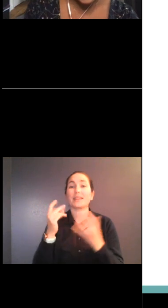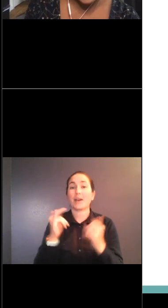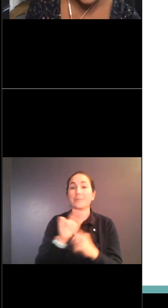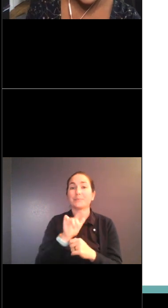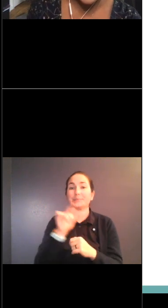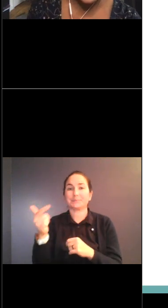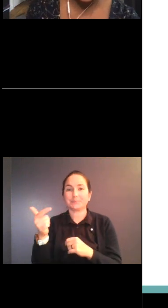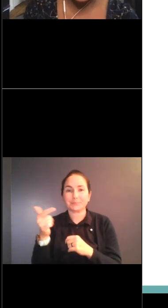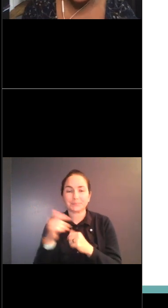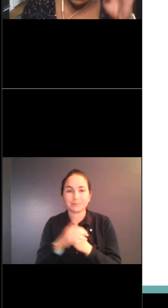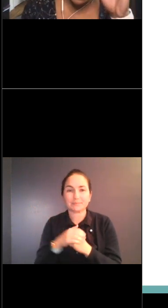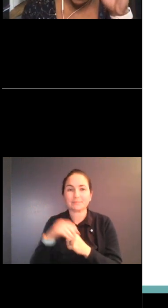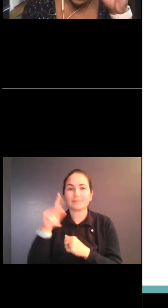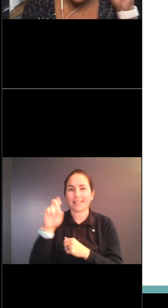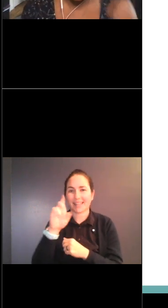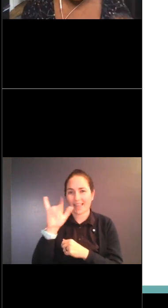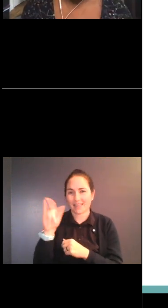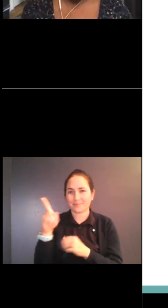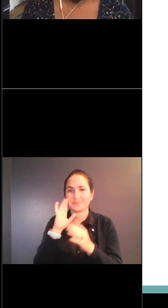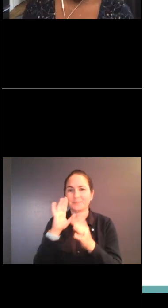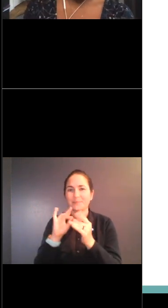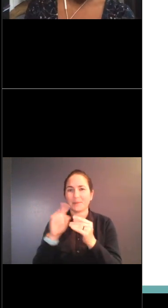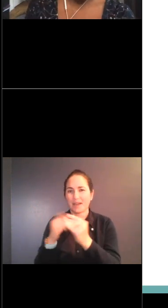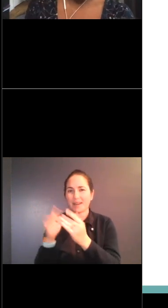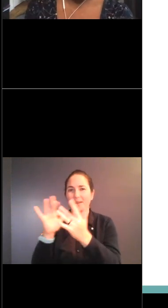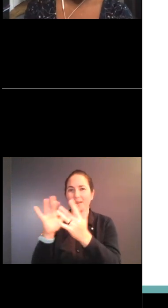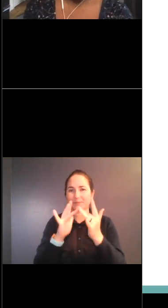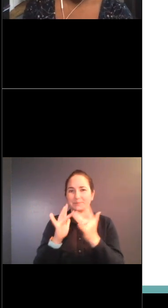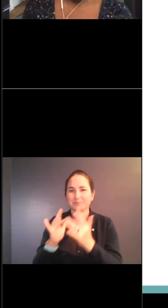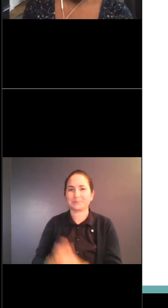to Kelly, that's going to talk about networking.